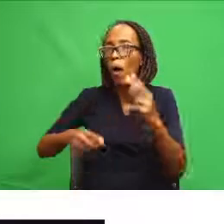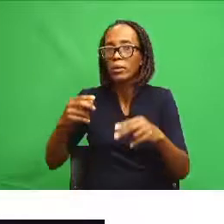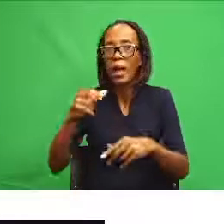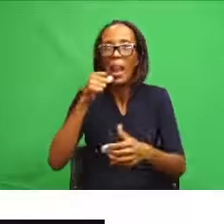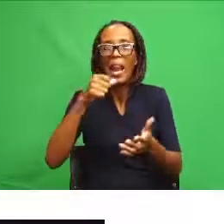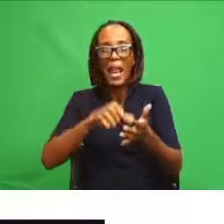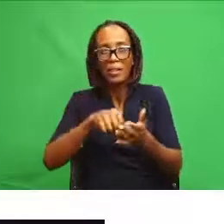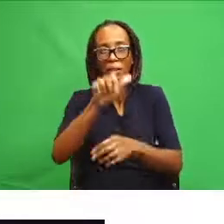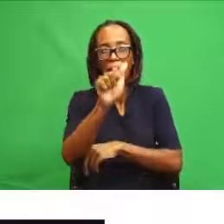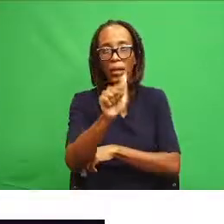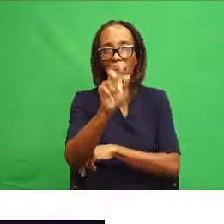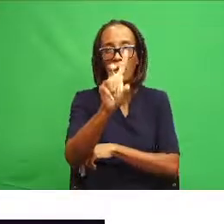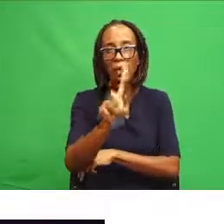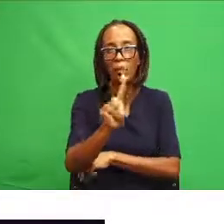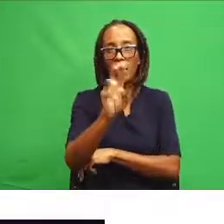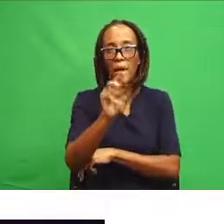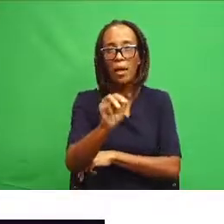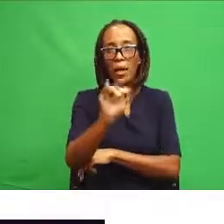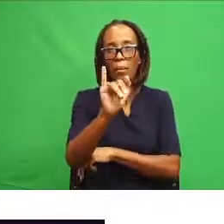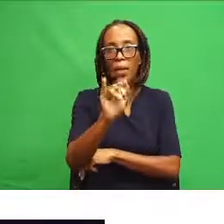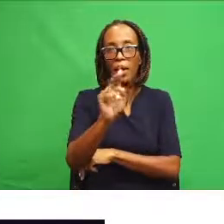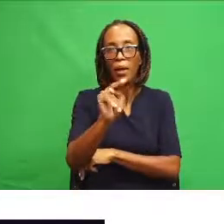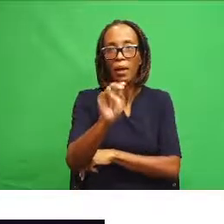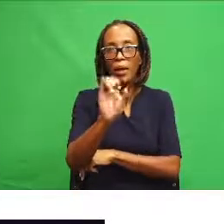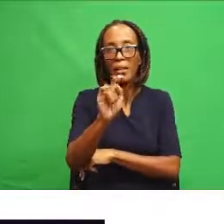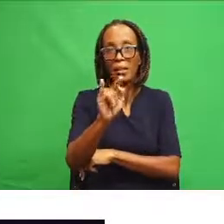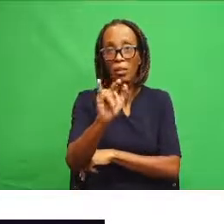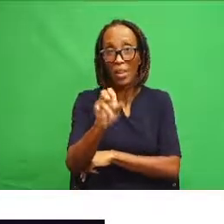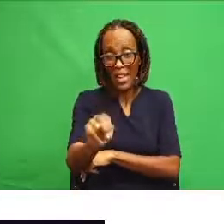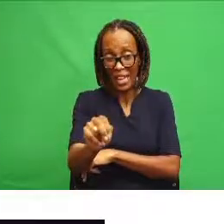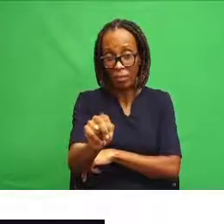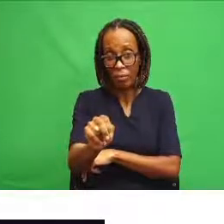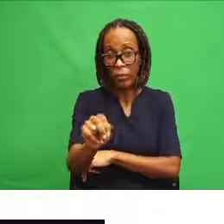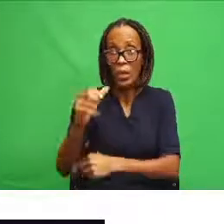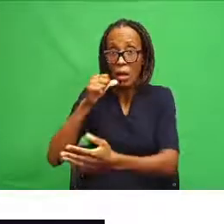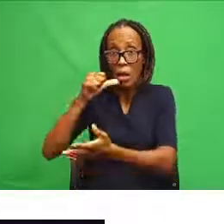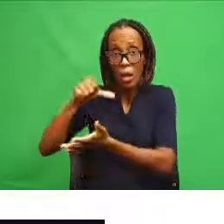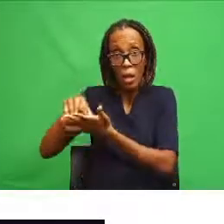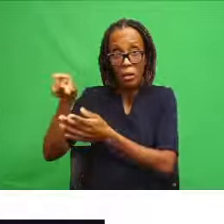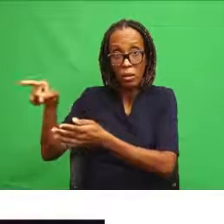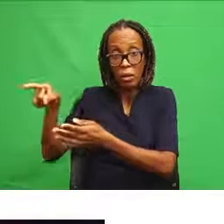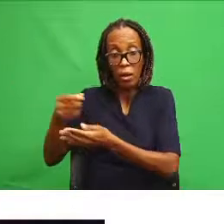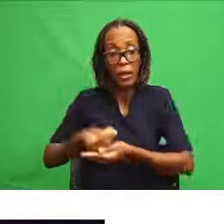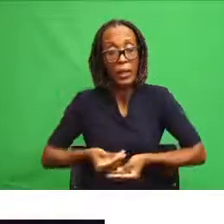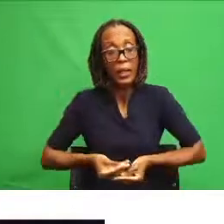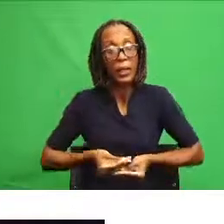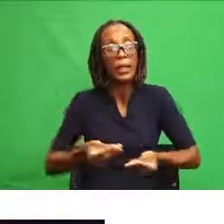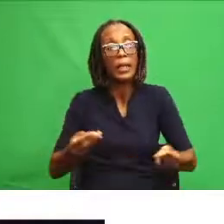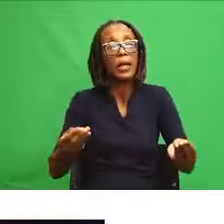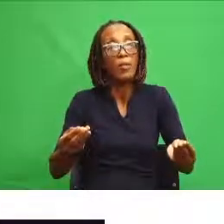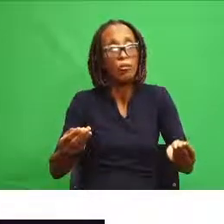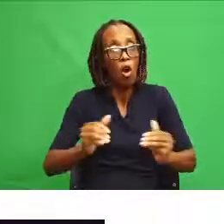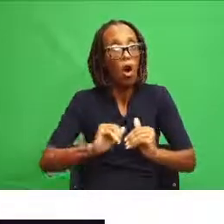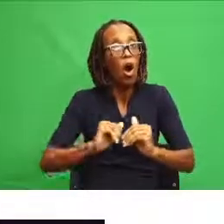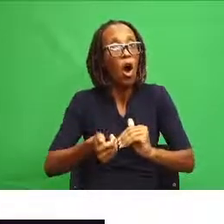administration. And those letters of administration will be given based upon the structure set up